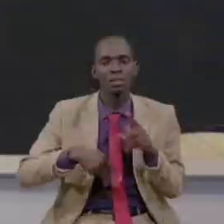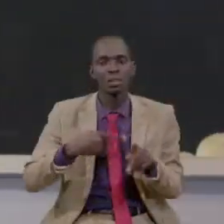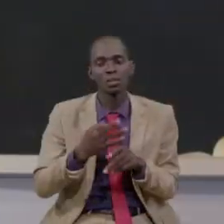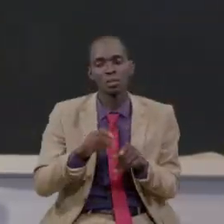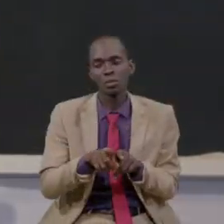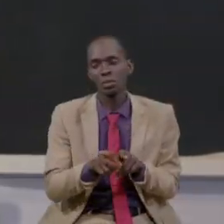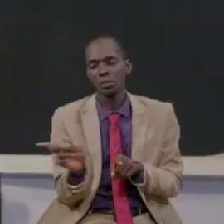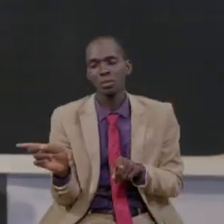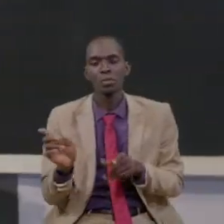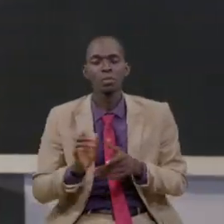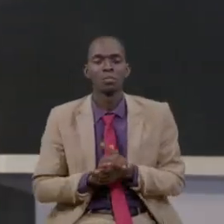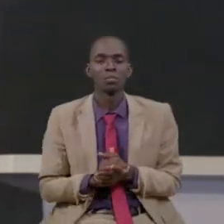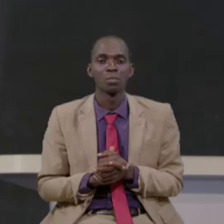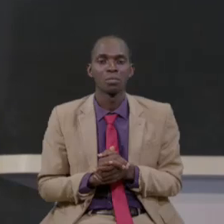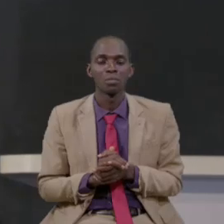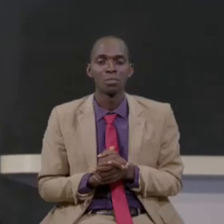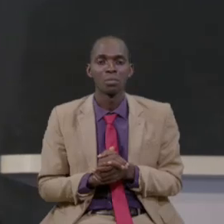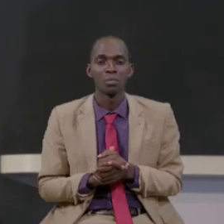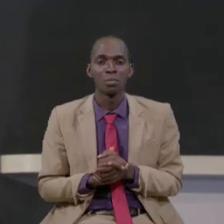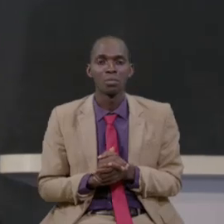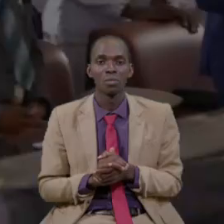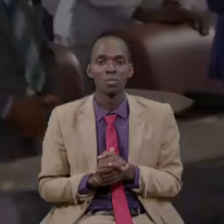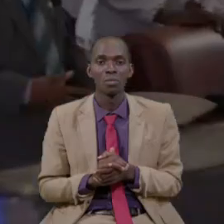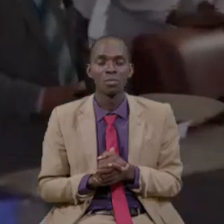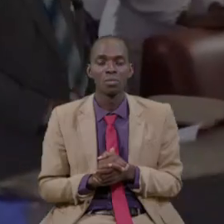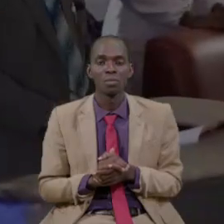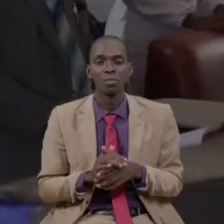Lord, from this day I go.